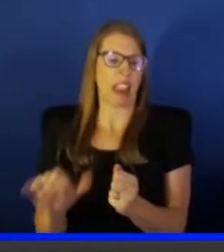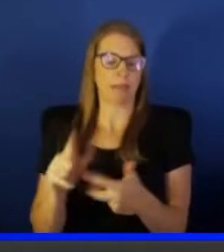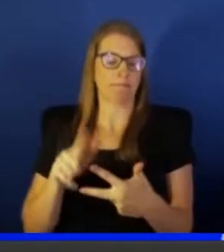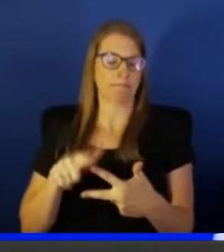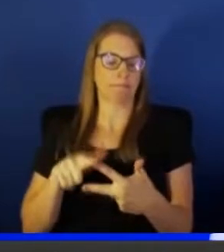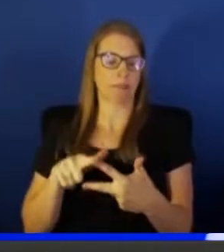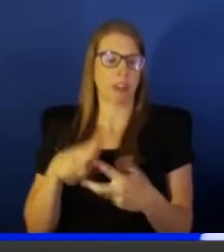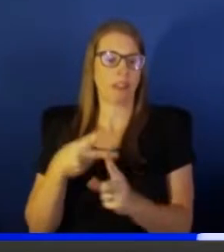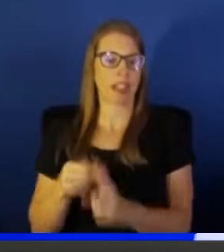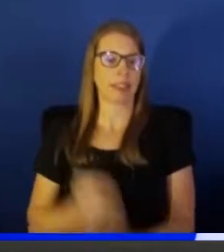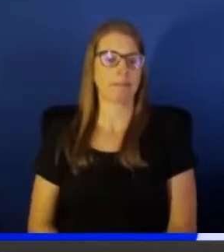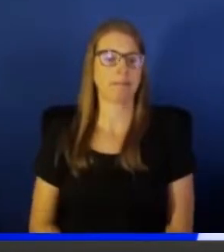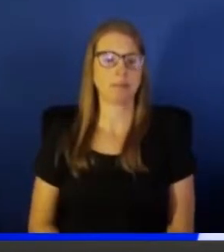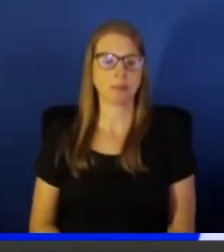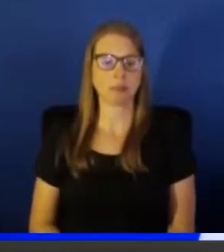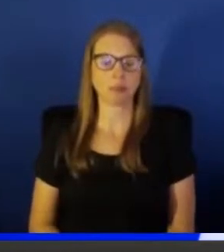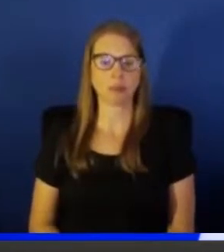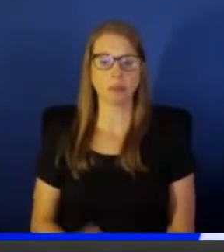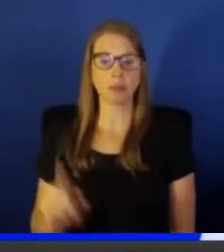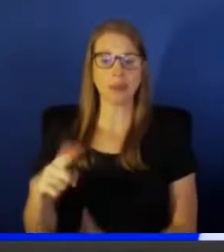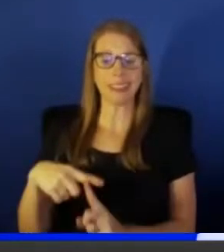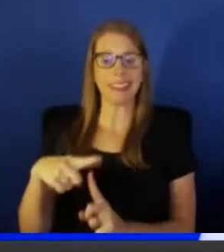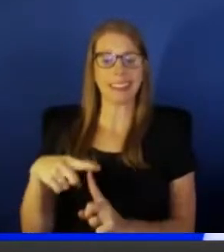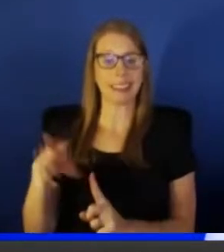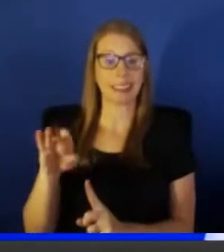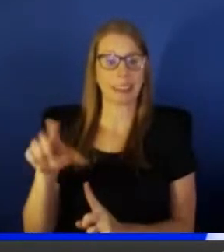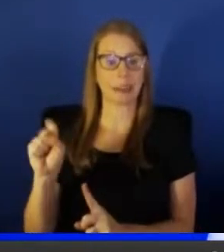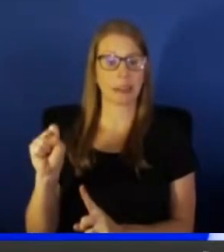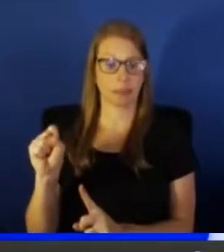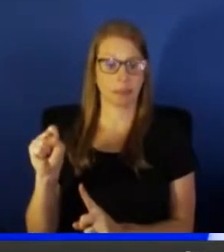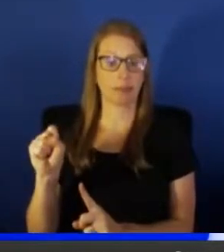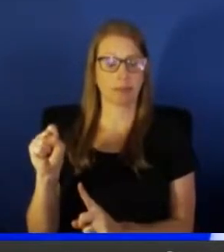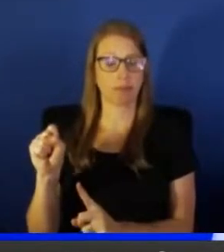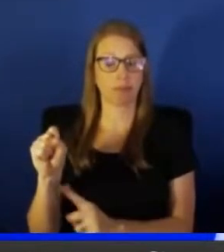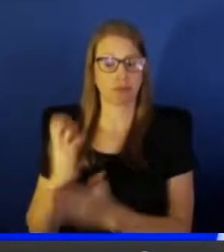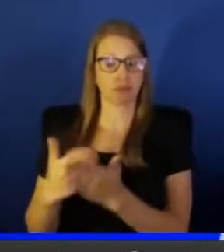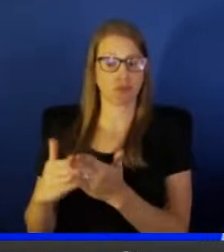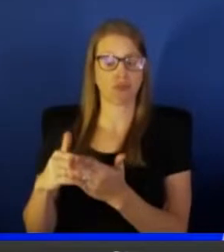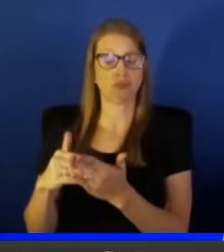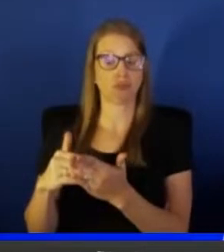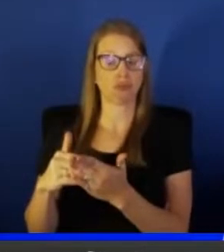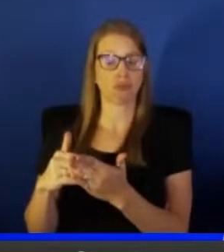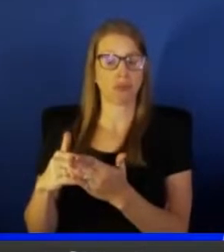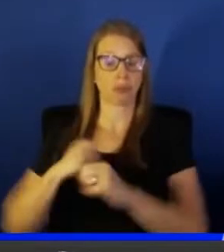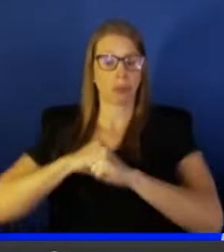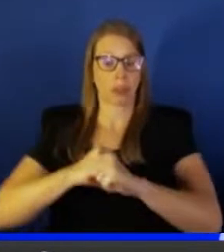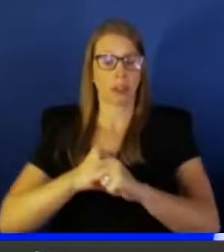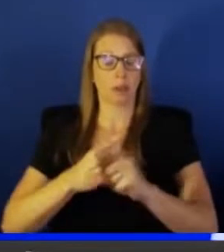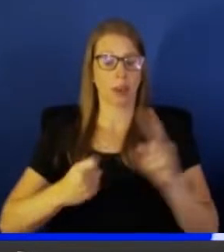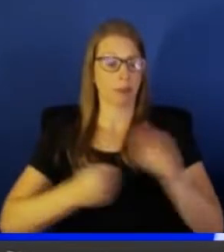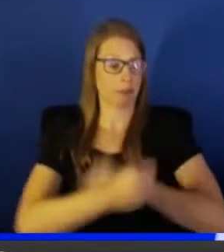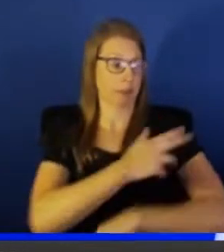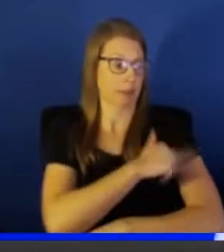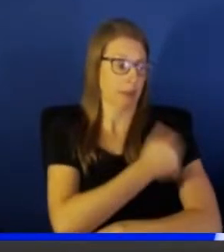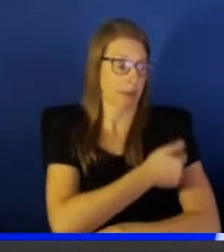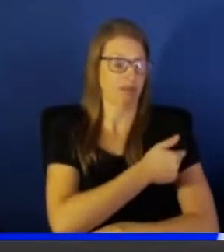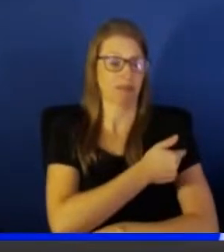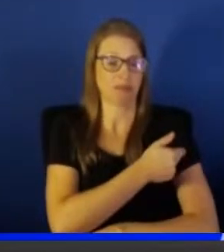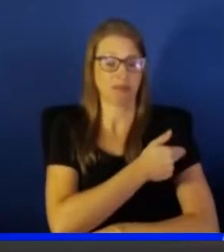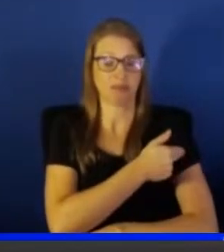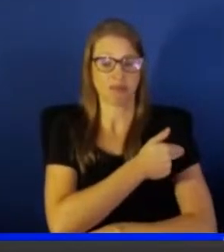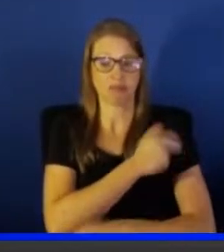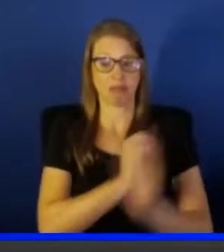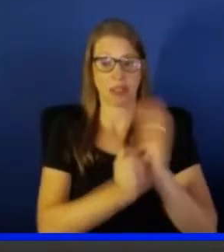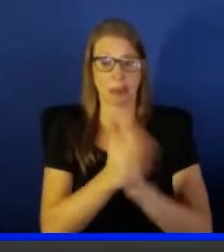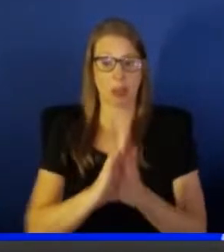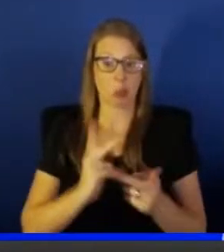looking at as well as those T cells. Those T cell components are really is what protects us from hospitalization and severe disease. And right now we haven't